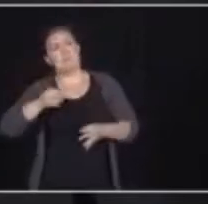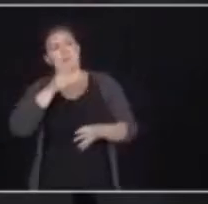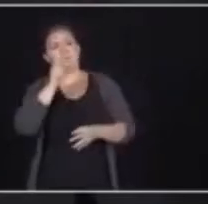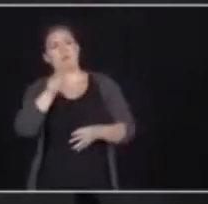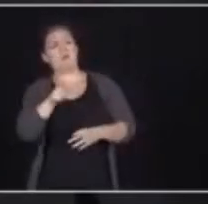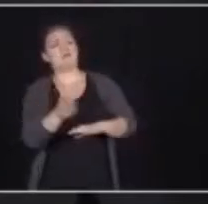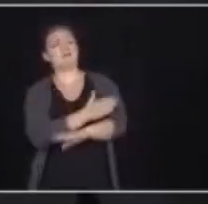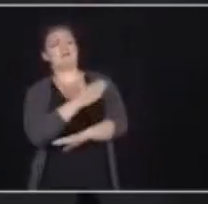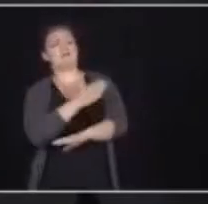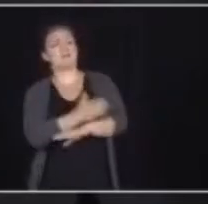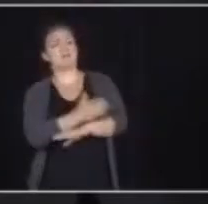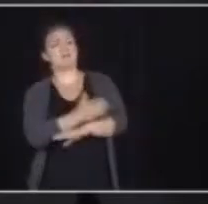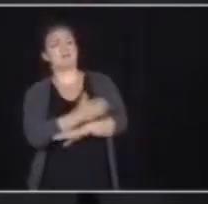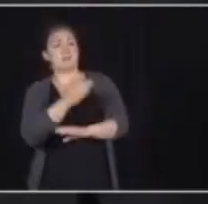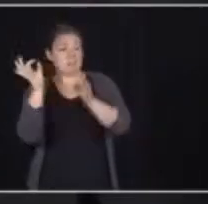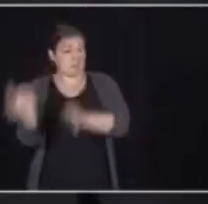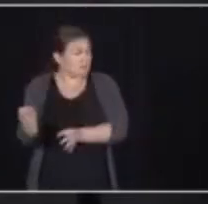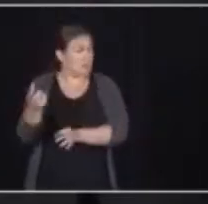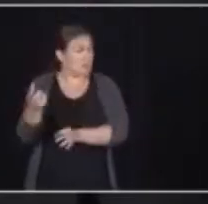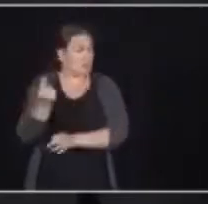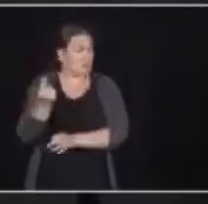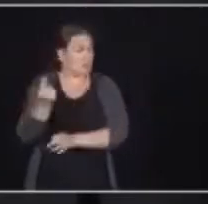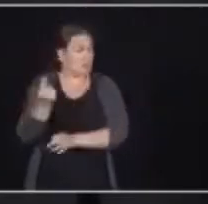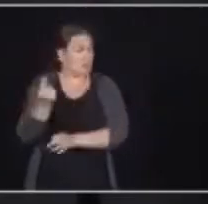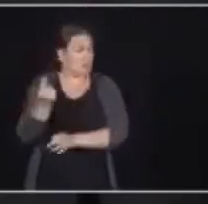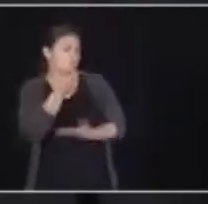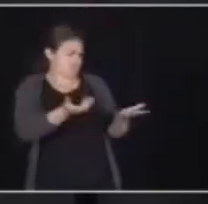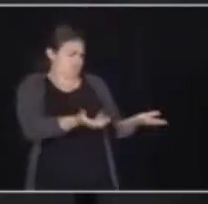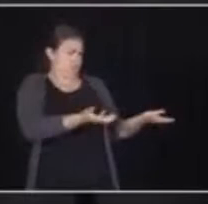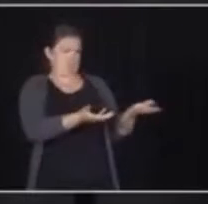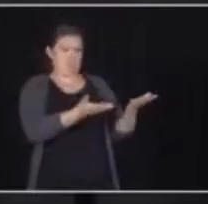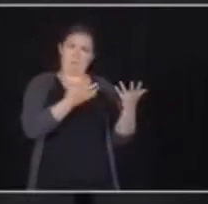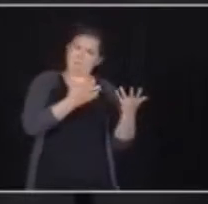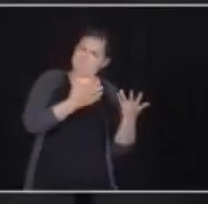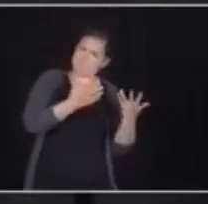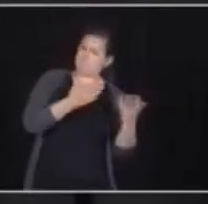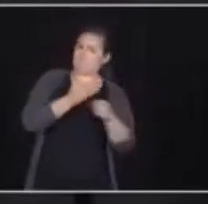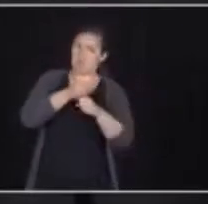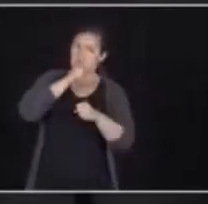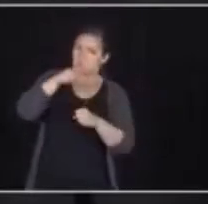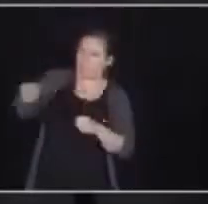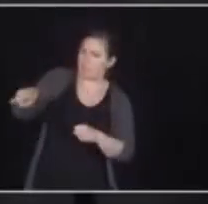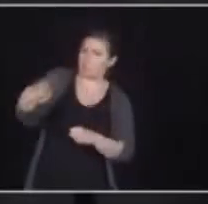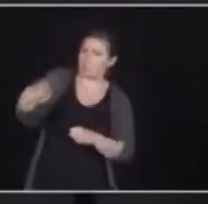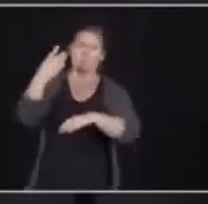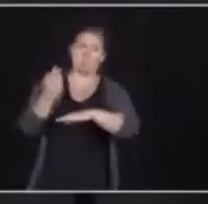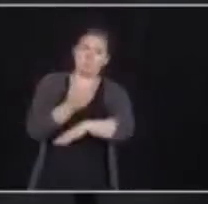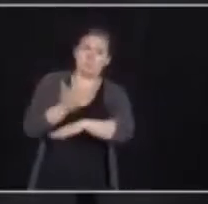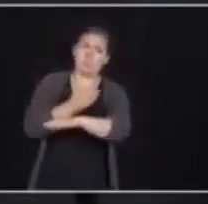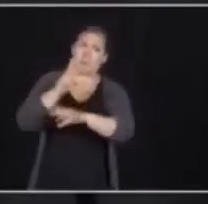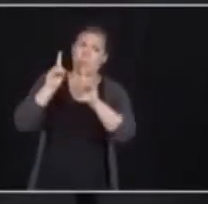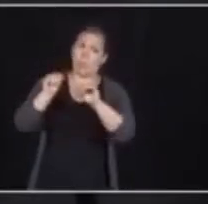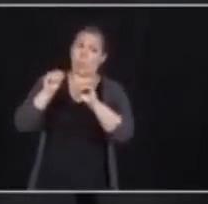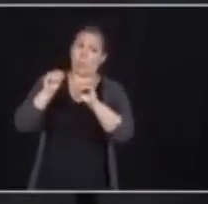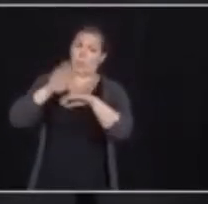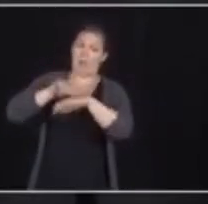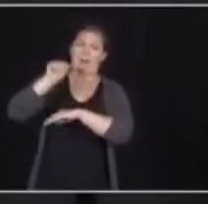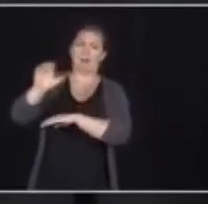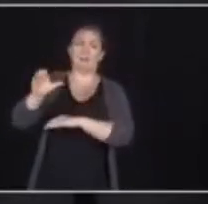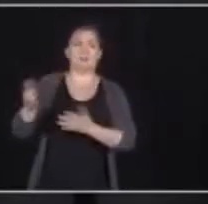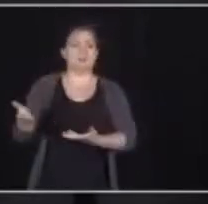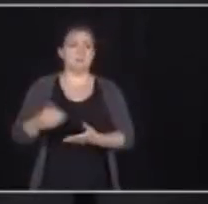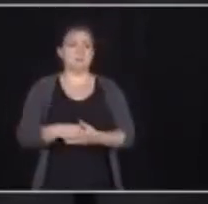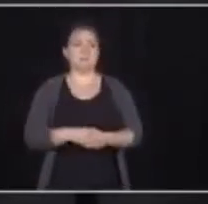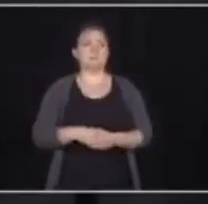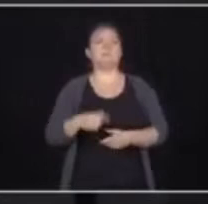you ensure your ministry holds them accountable to make sure they install air conditioning? Well, we've consulted